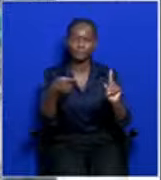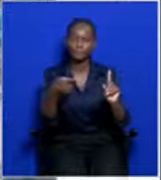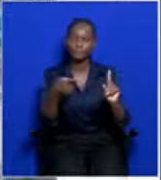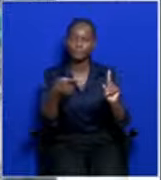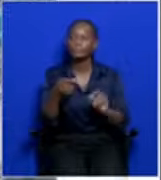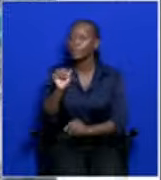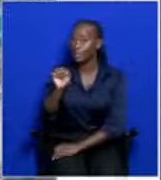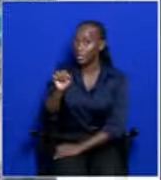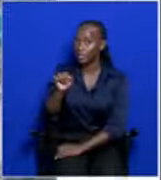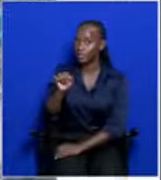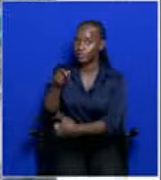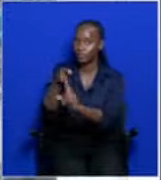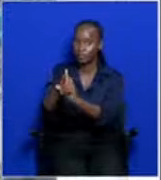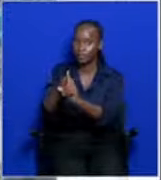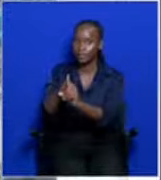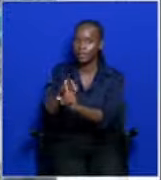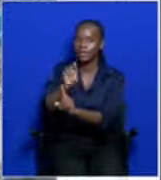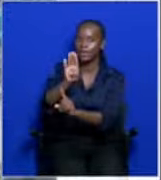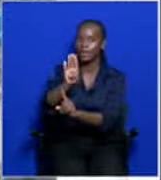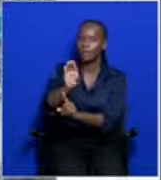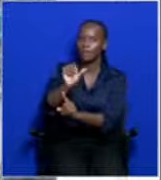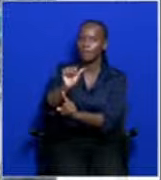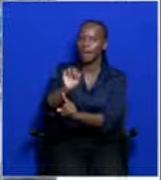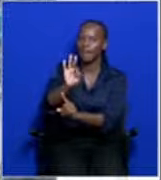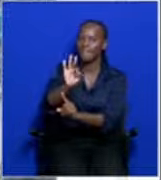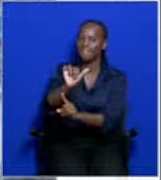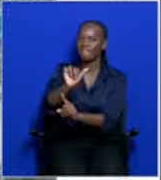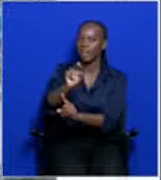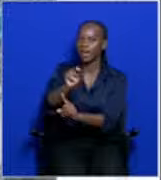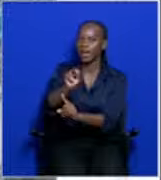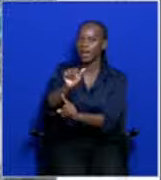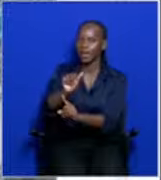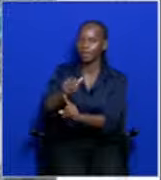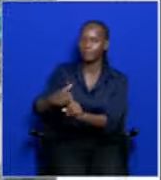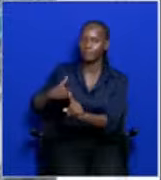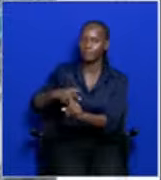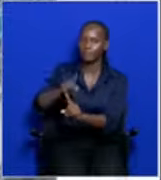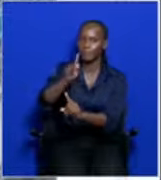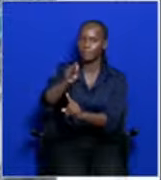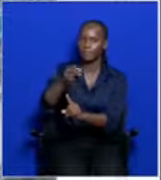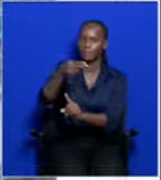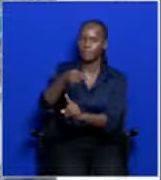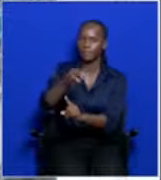person who recorded,